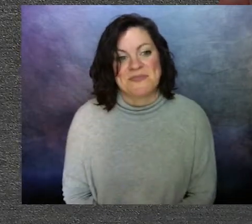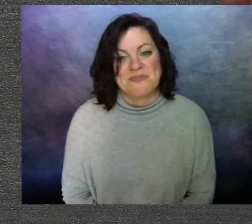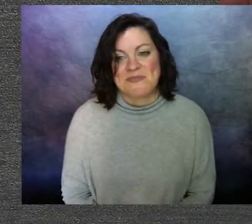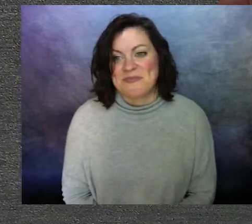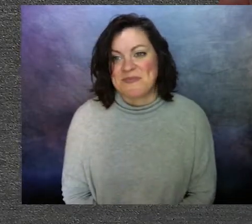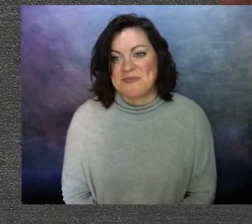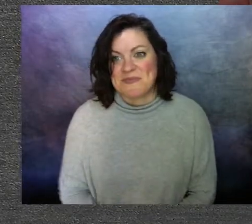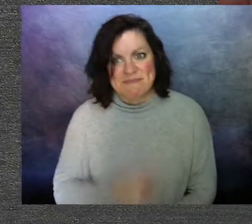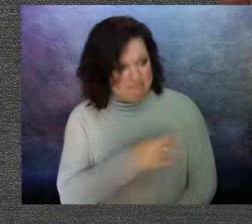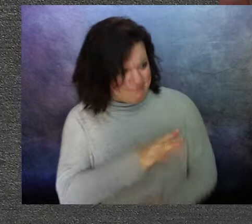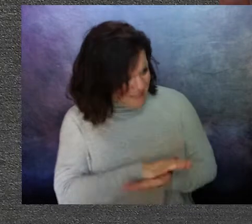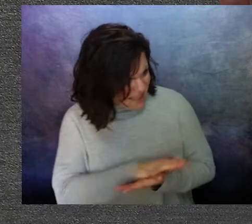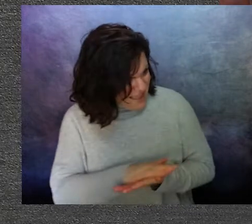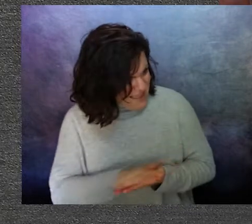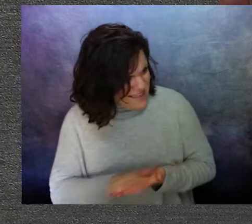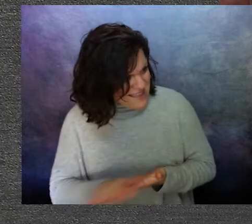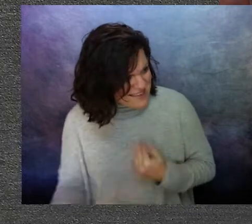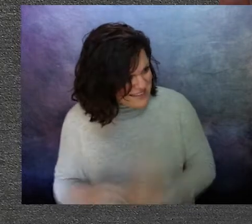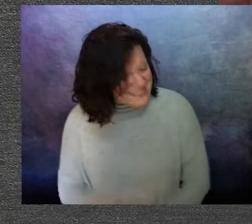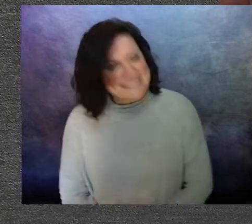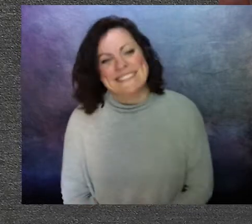And, ooh, that's nice.